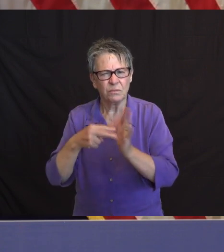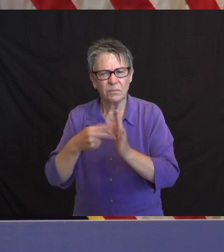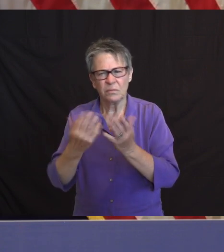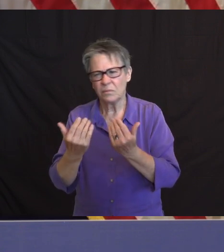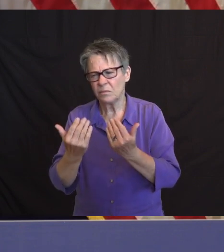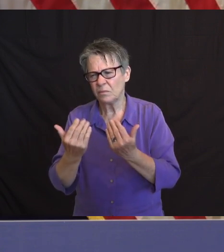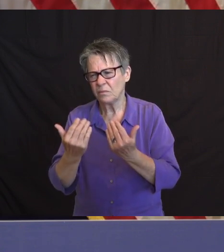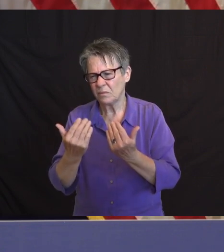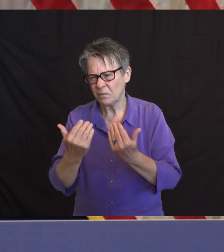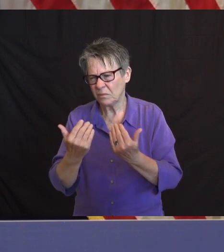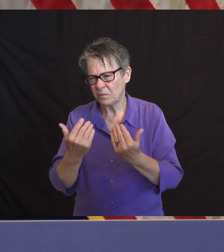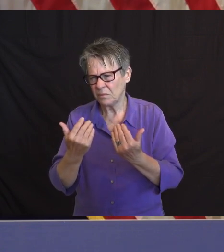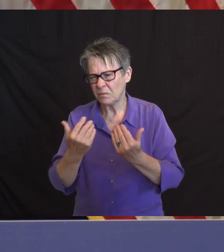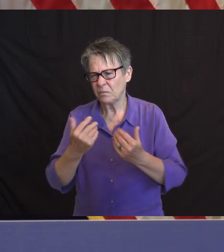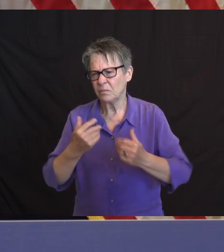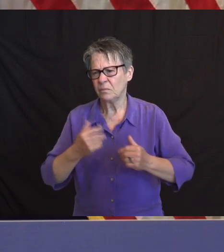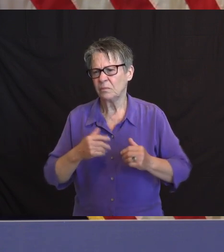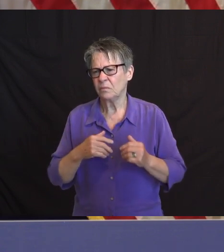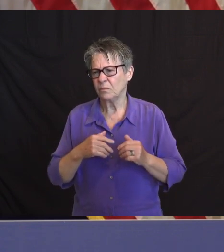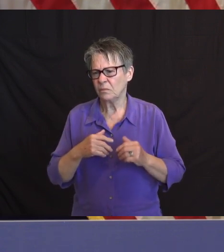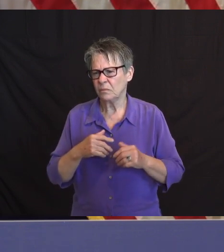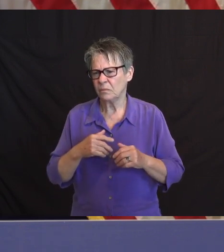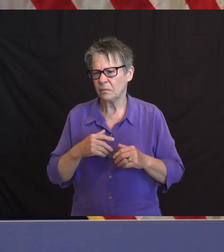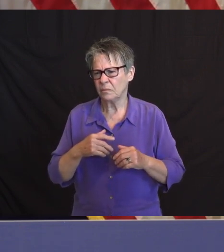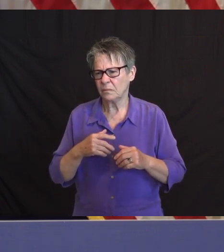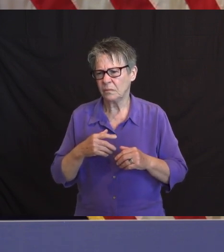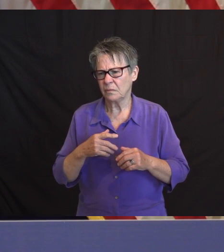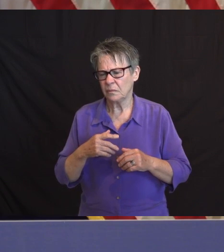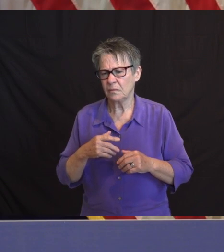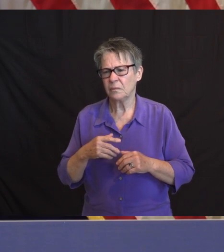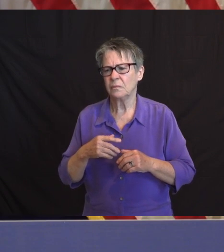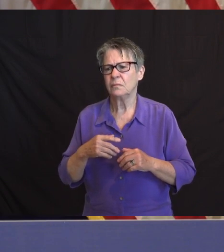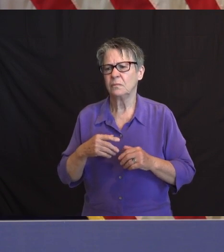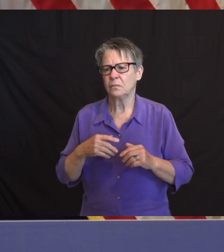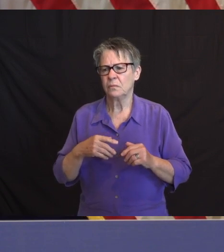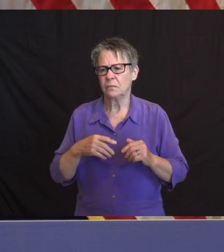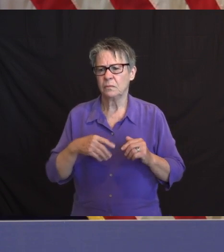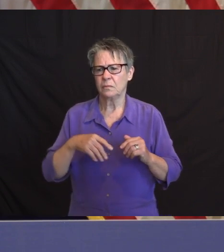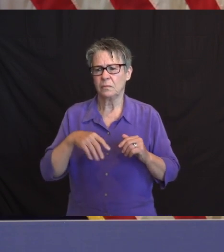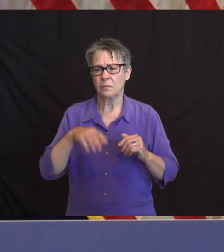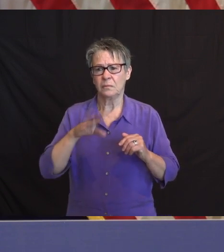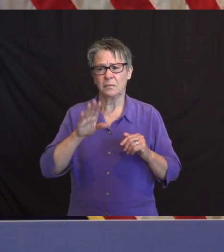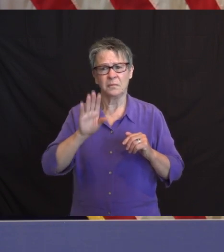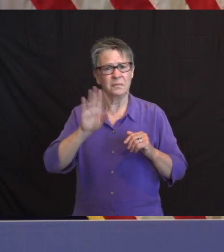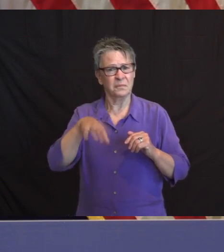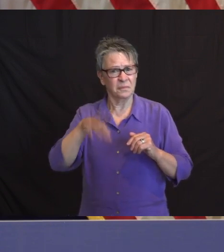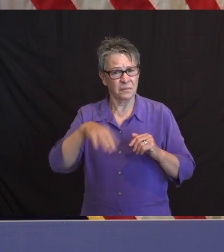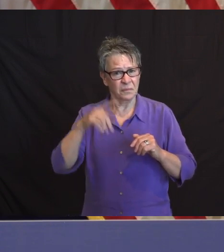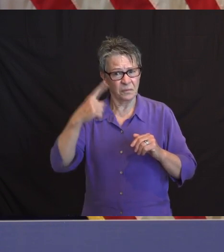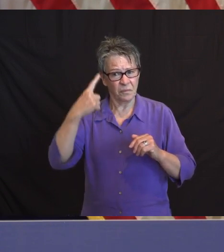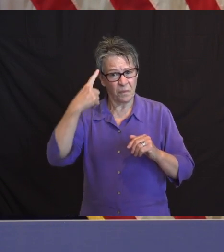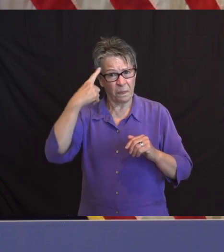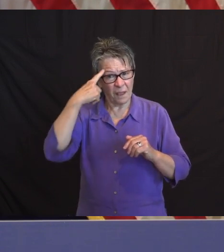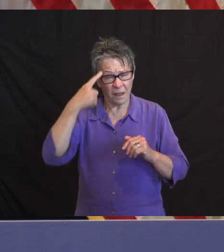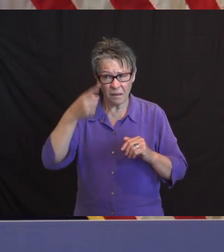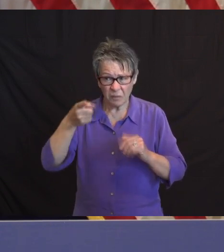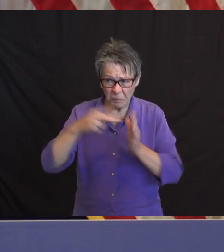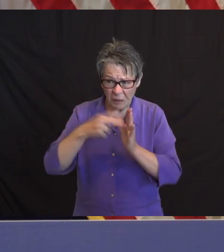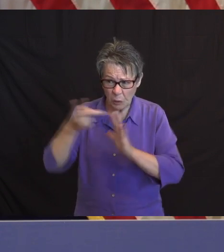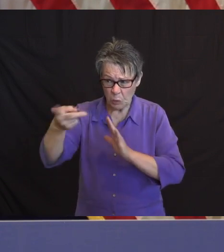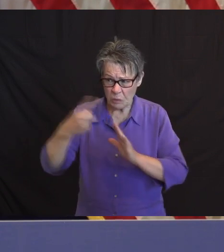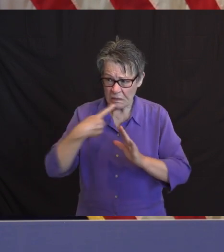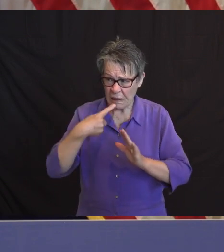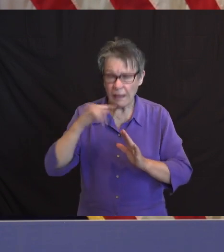important than public health? No, the last point I would not say that. Public health is important, and it has to be important because the last